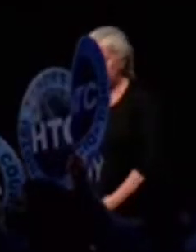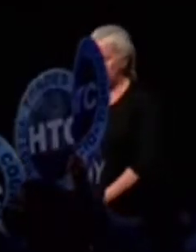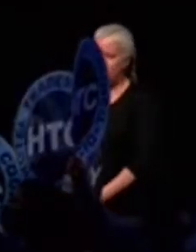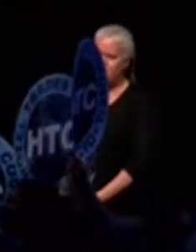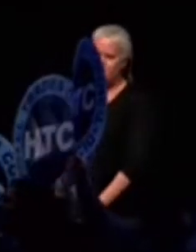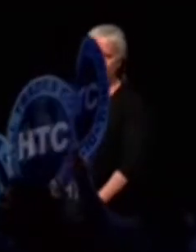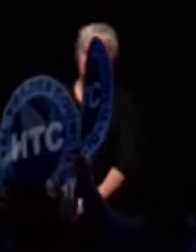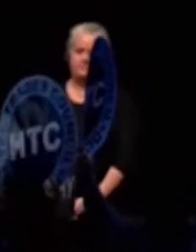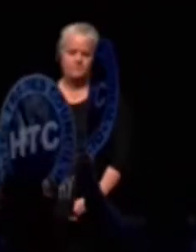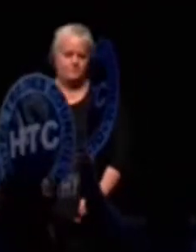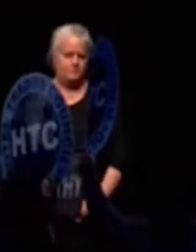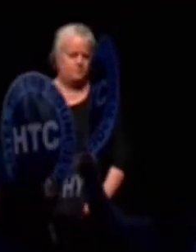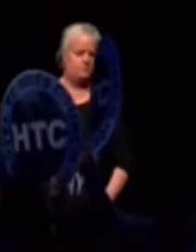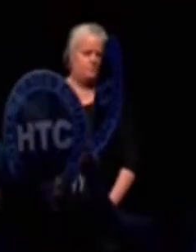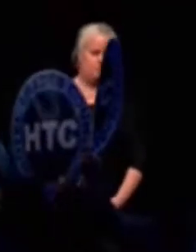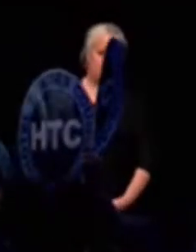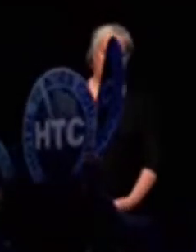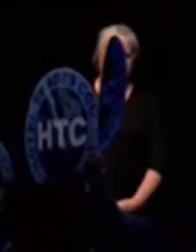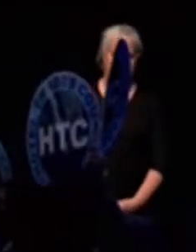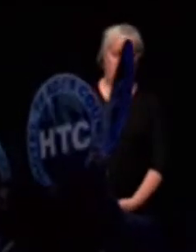Okay.